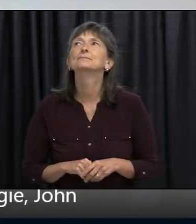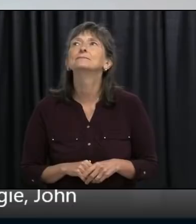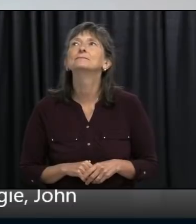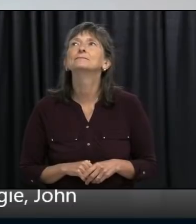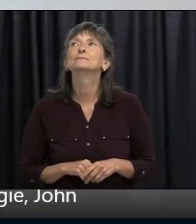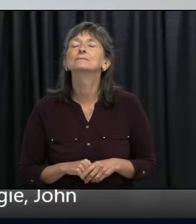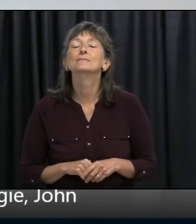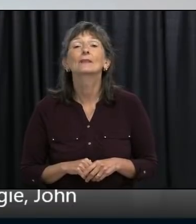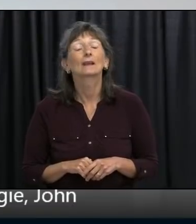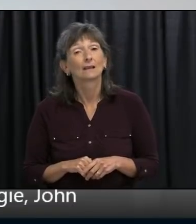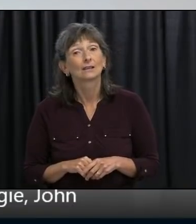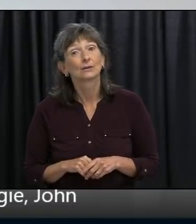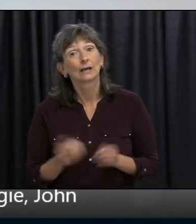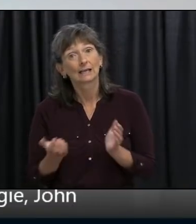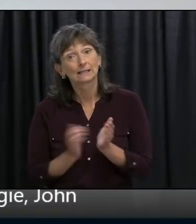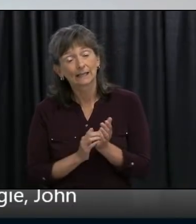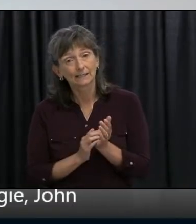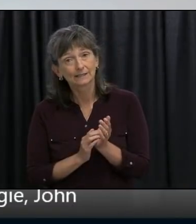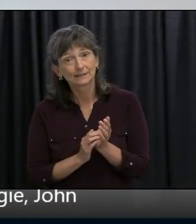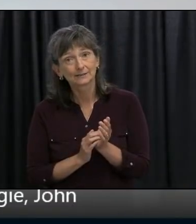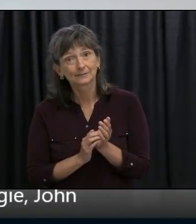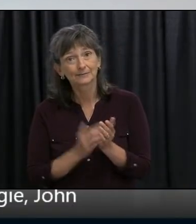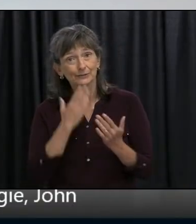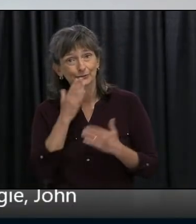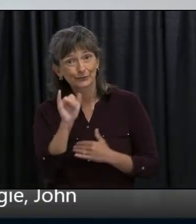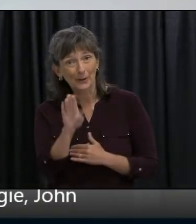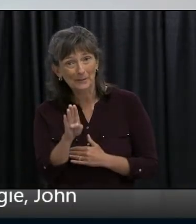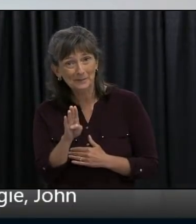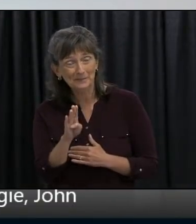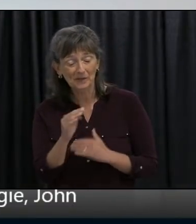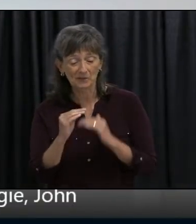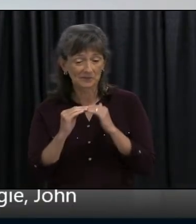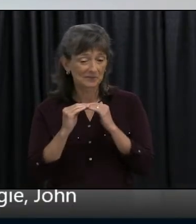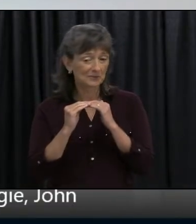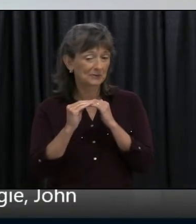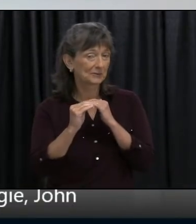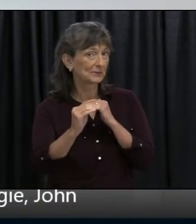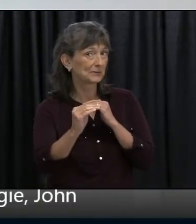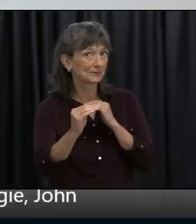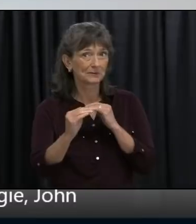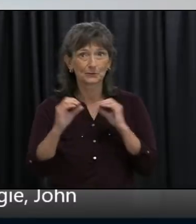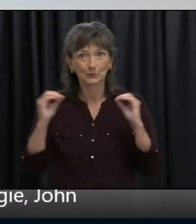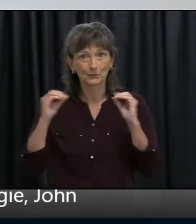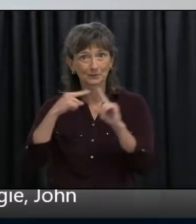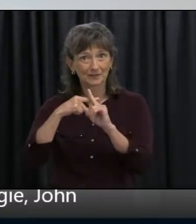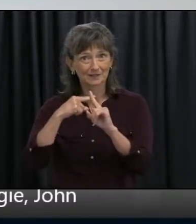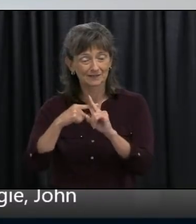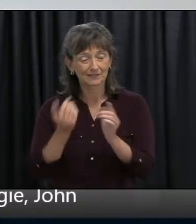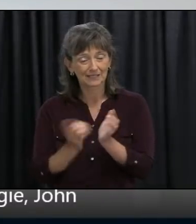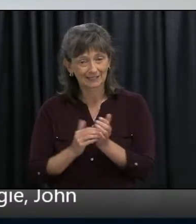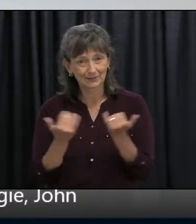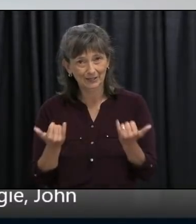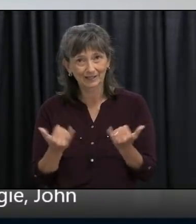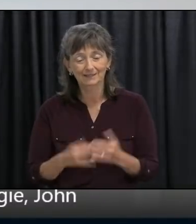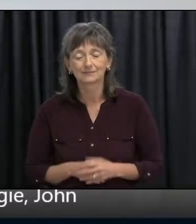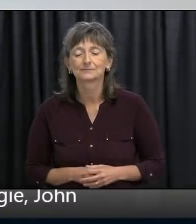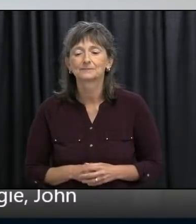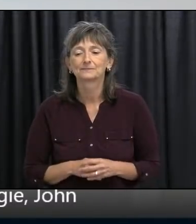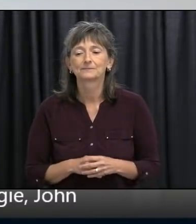Well done. Again, we have a straight line, a flat line of no more cases since